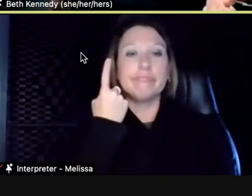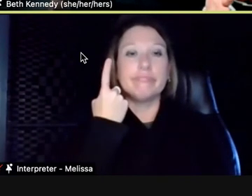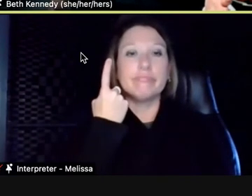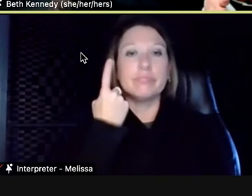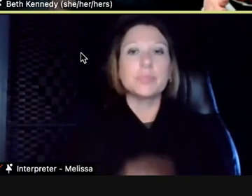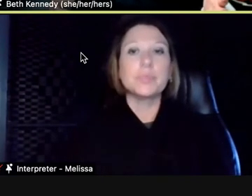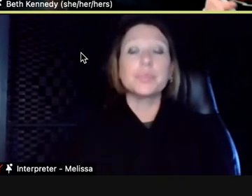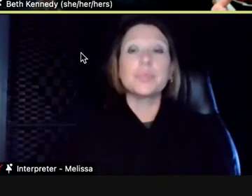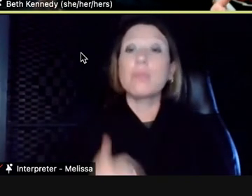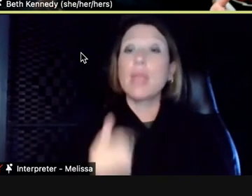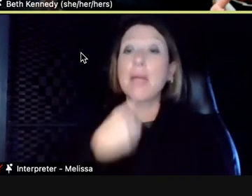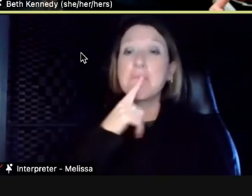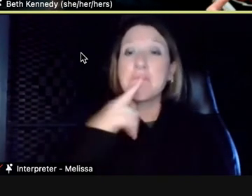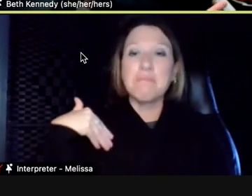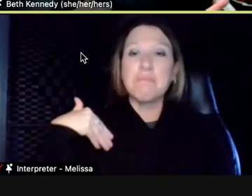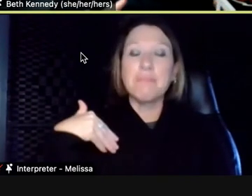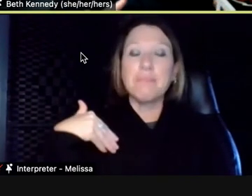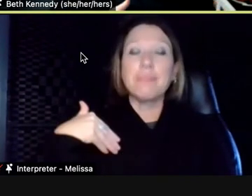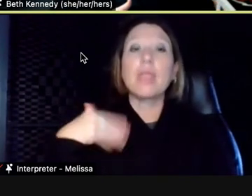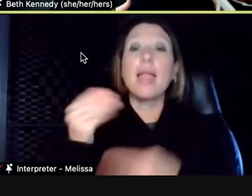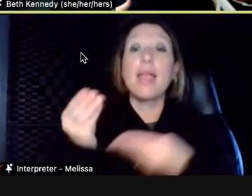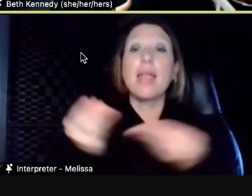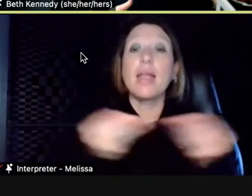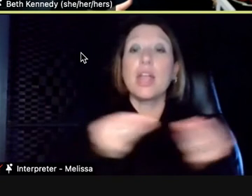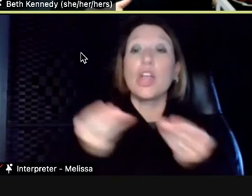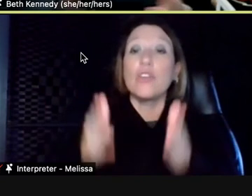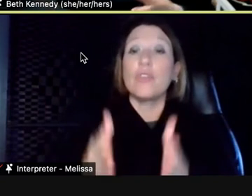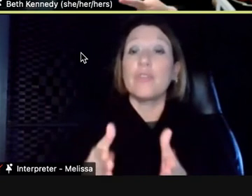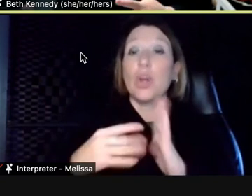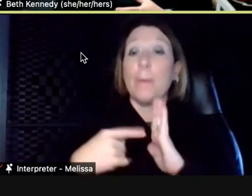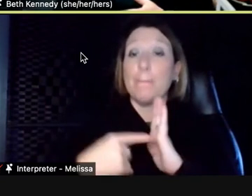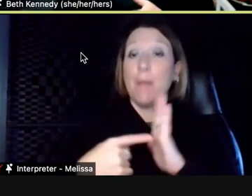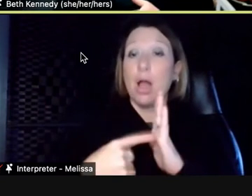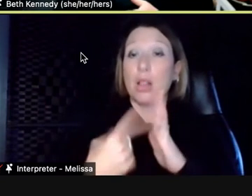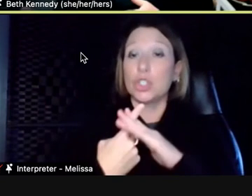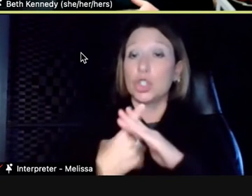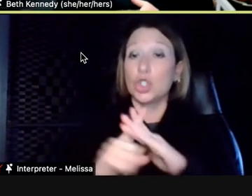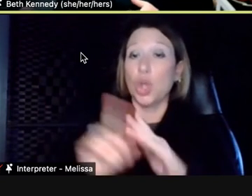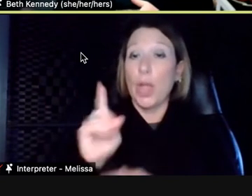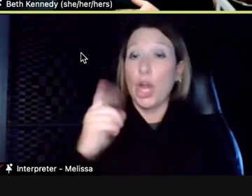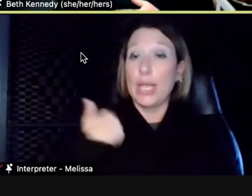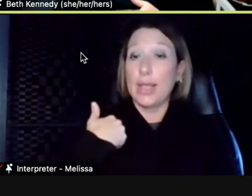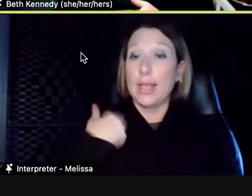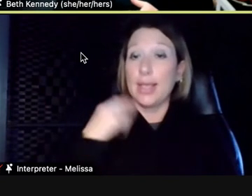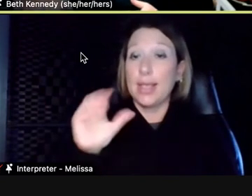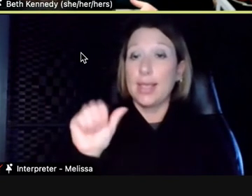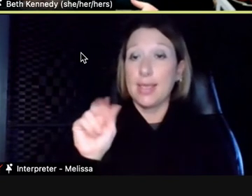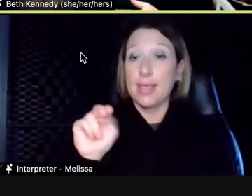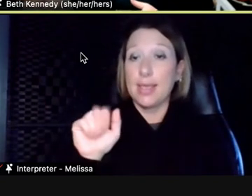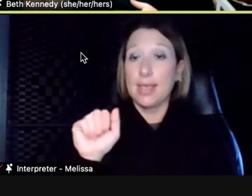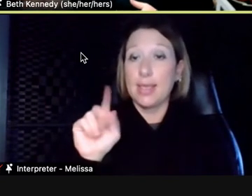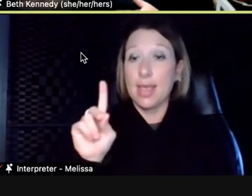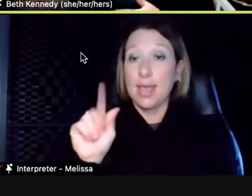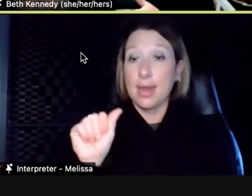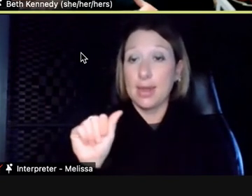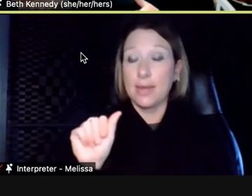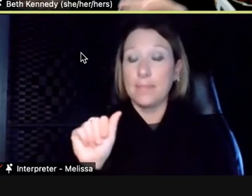say already is that the intervener model started in Canada. We hold up Helen Keller and Anne Sullivan as the